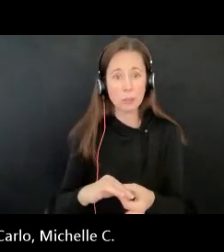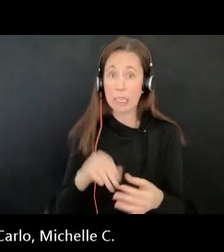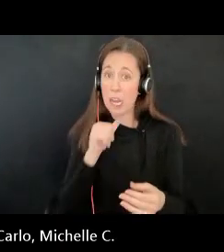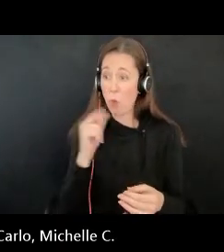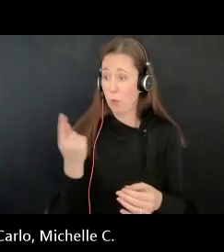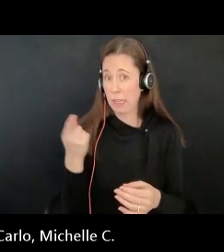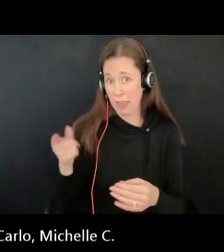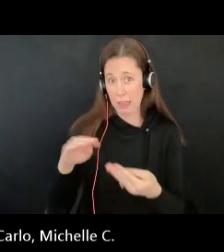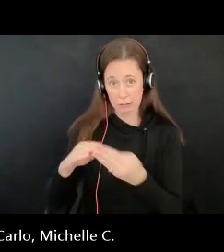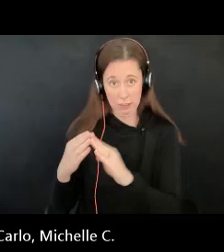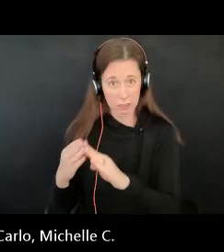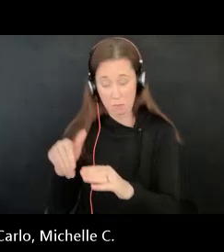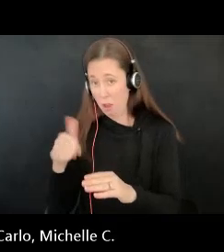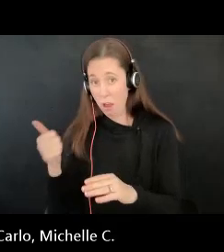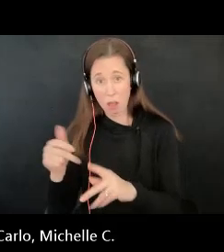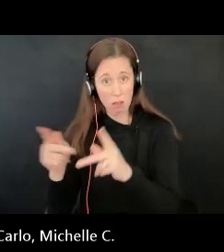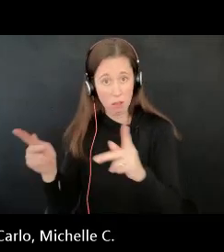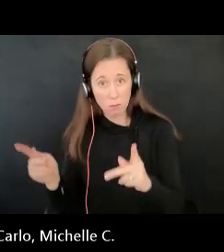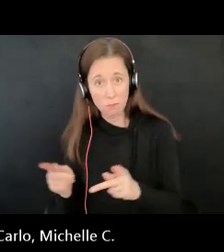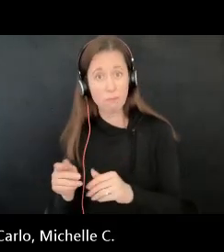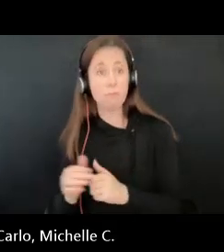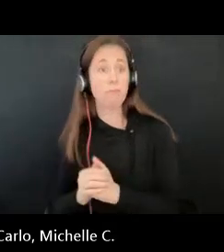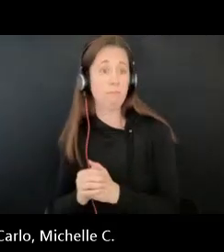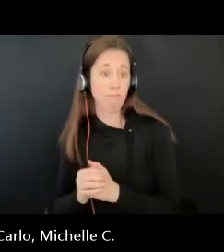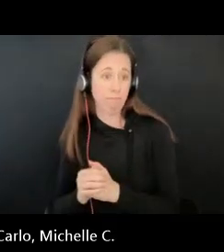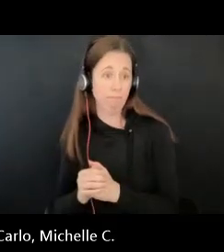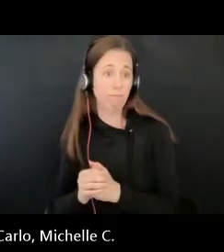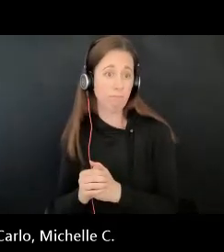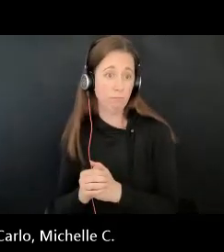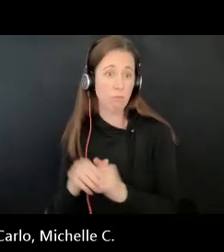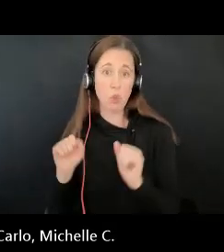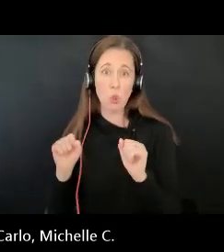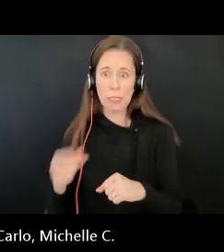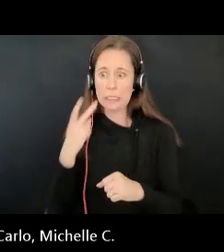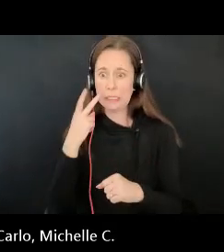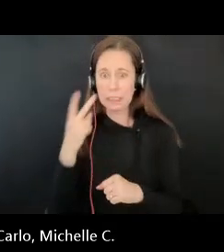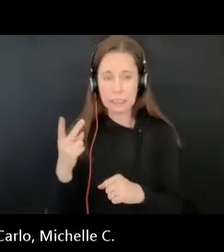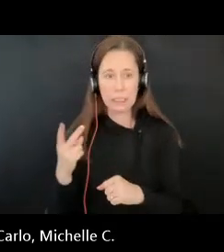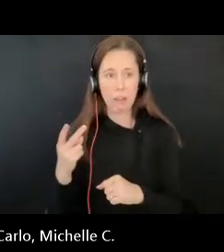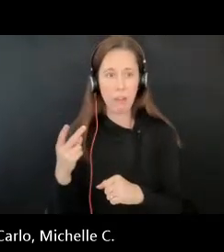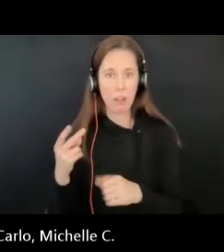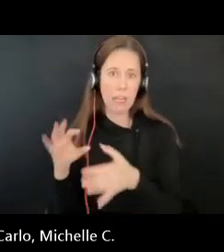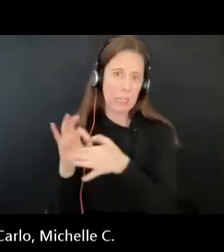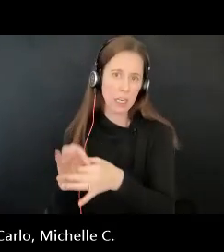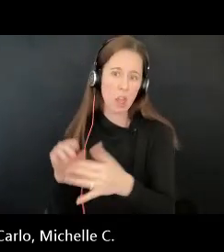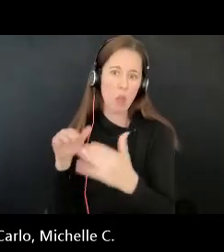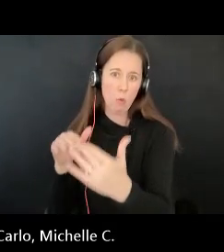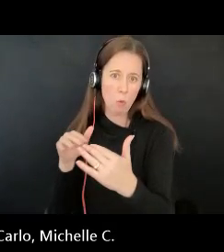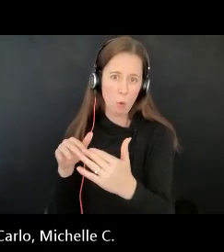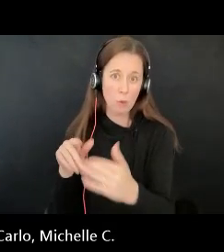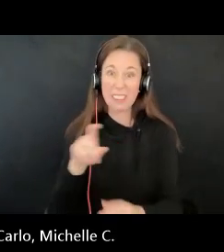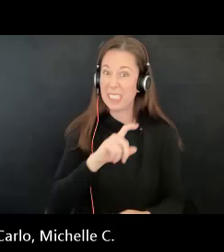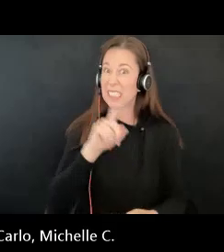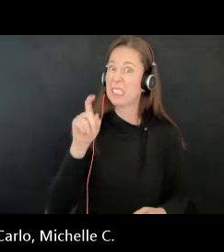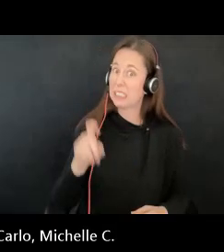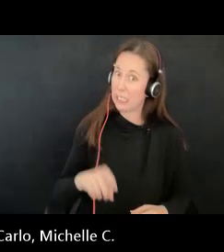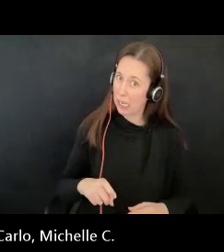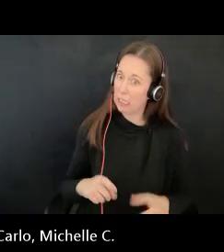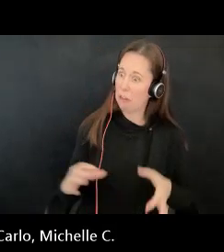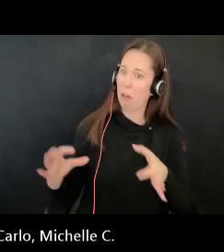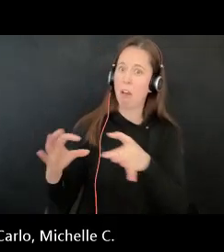Brownsville, but other places that were sites along the Civil War. So Texas was a big one. And it's crazy to think that like